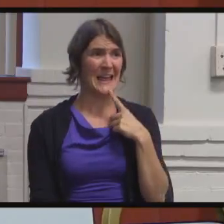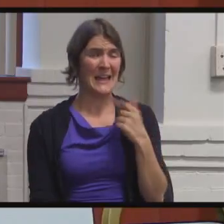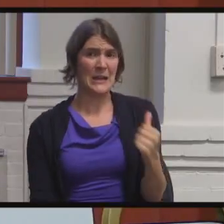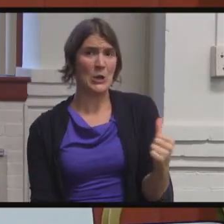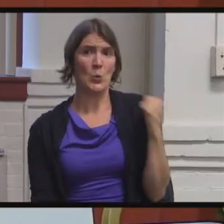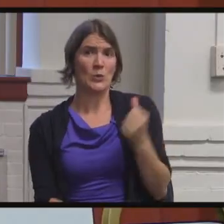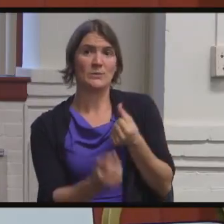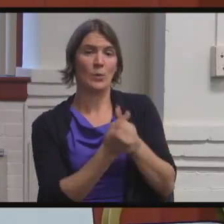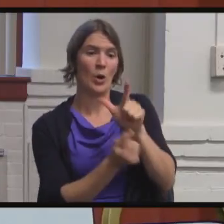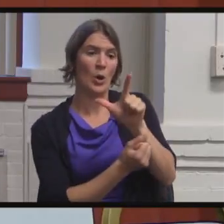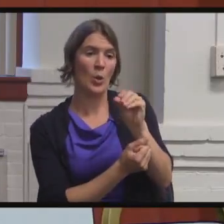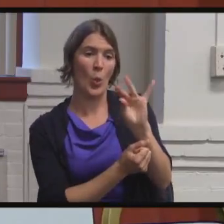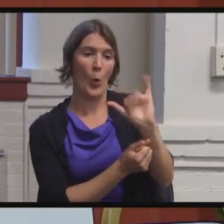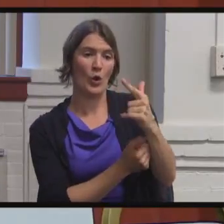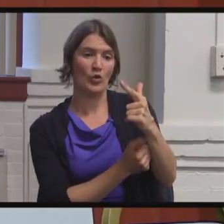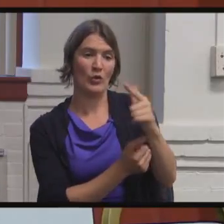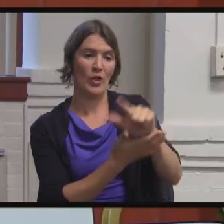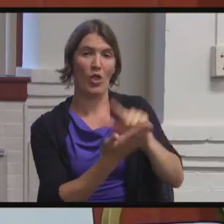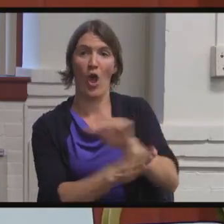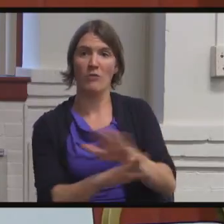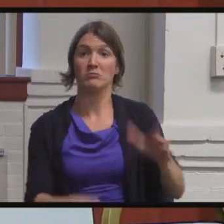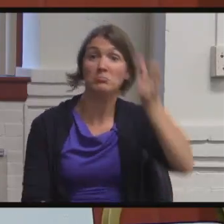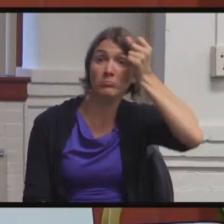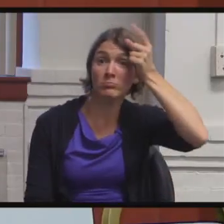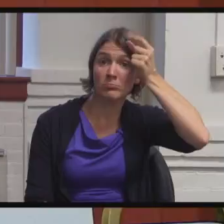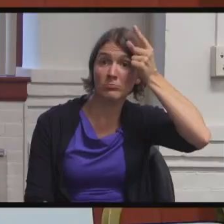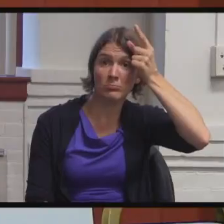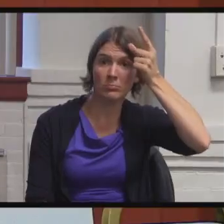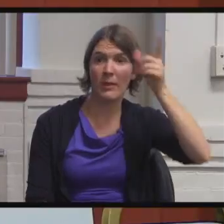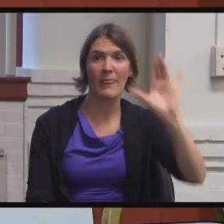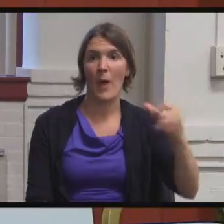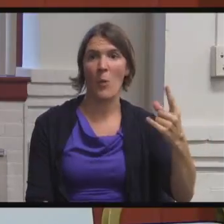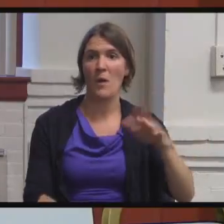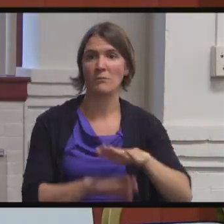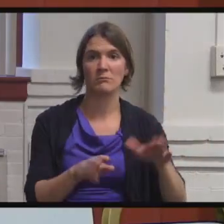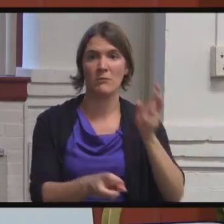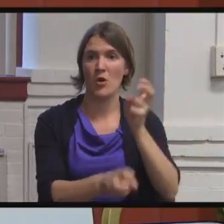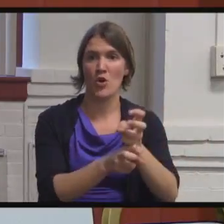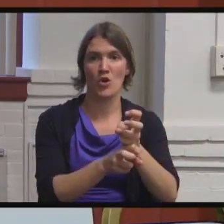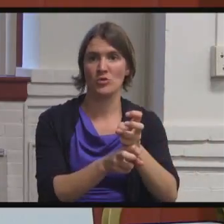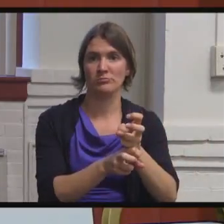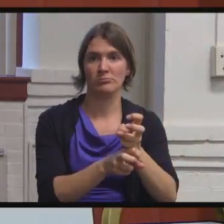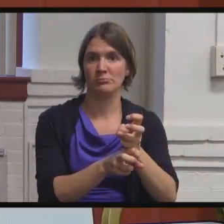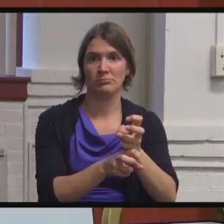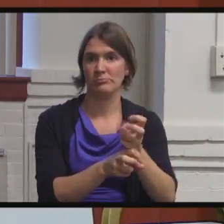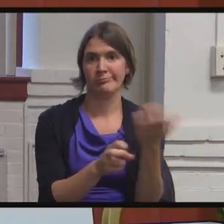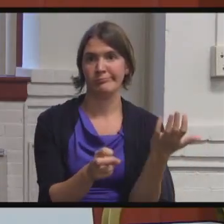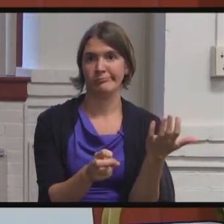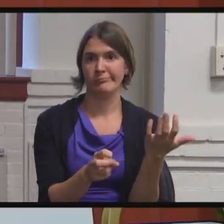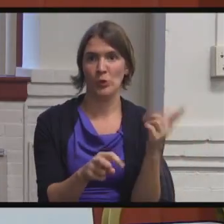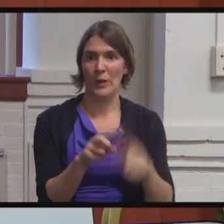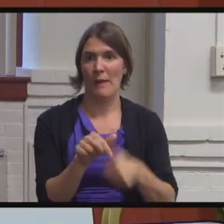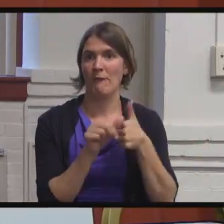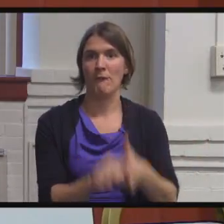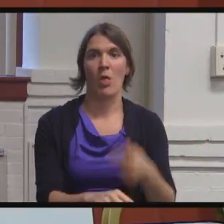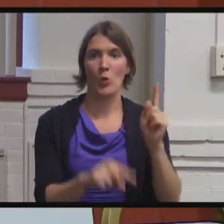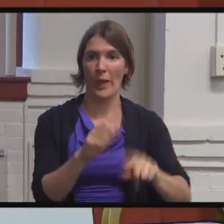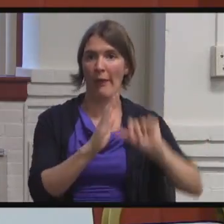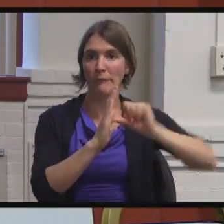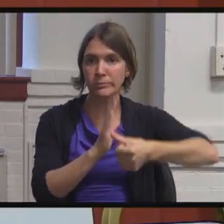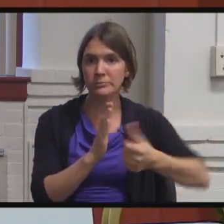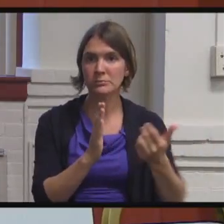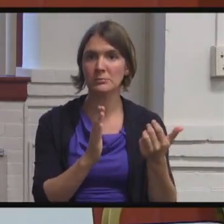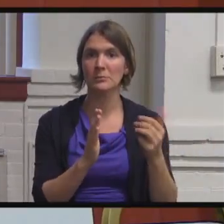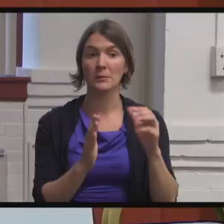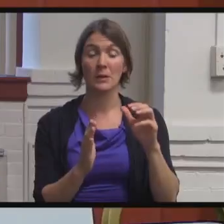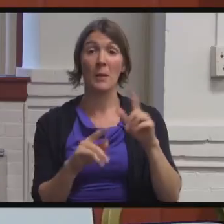loitering ordinance. And I understand that. I certainly sat where you did, and I don't either. But